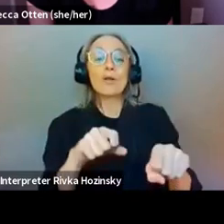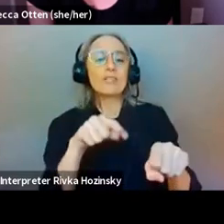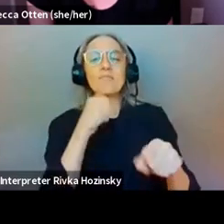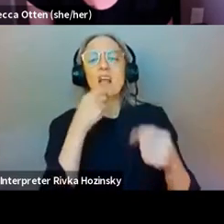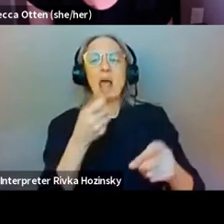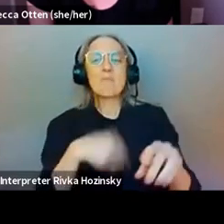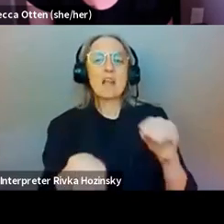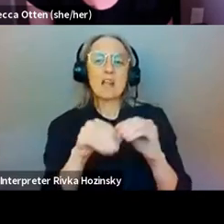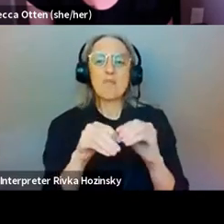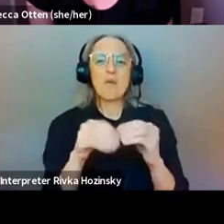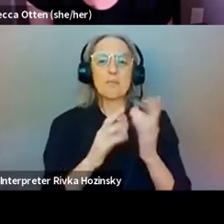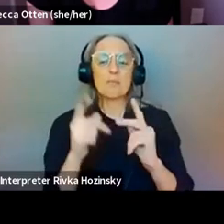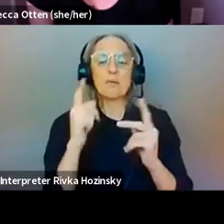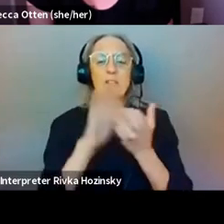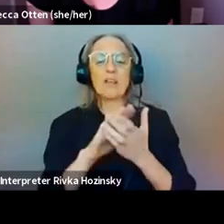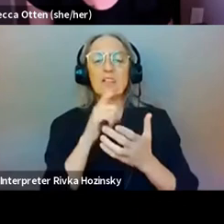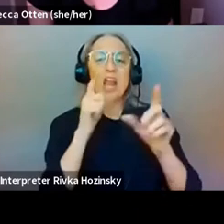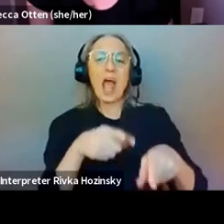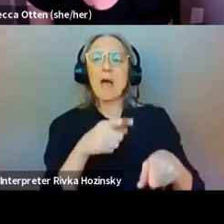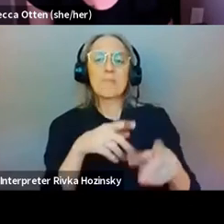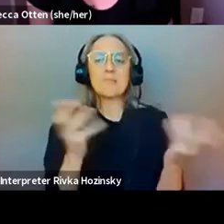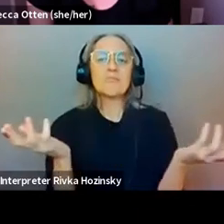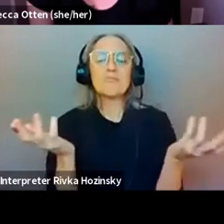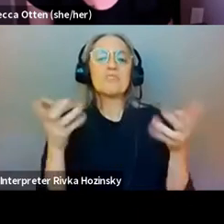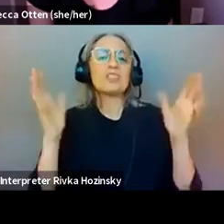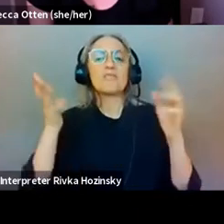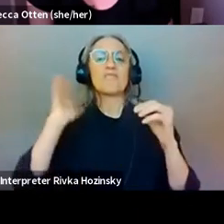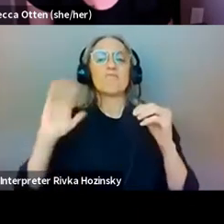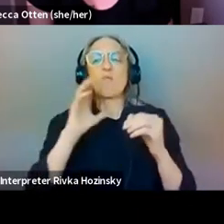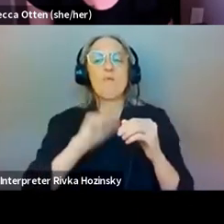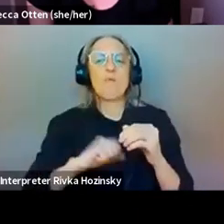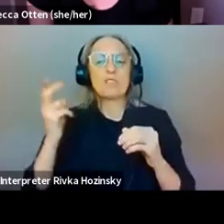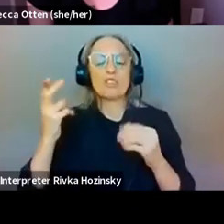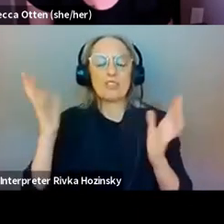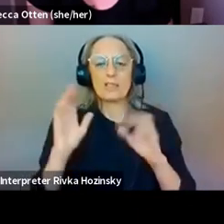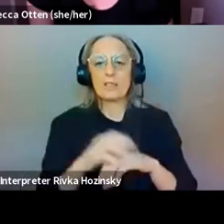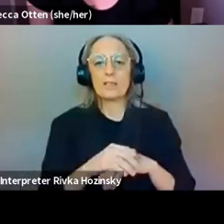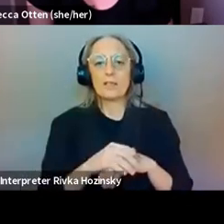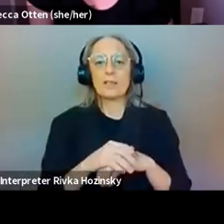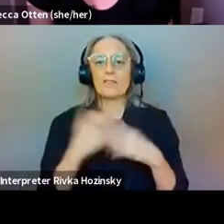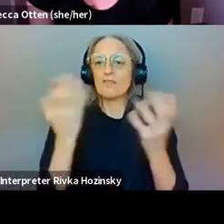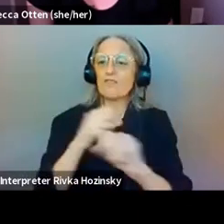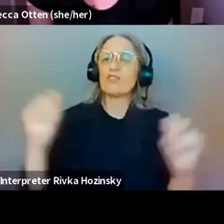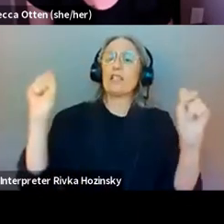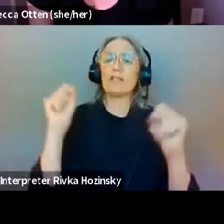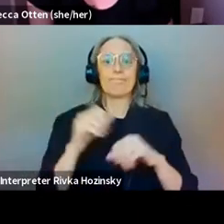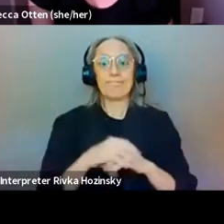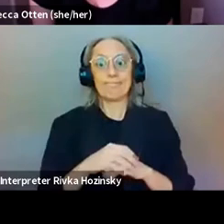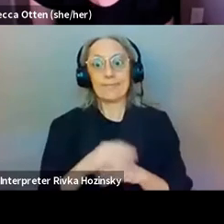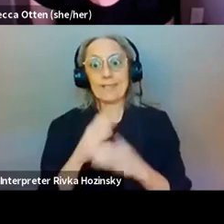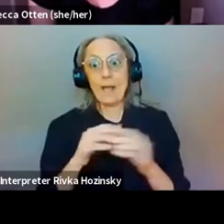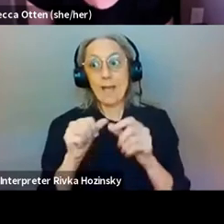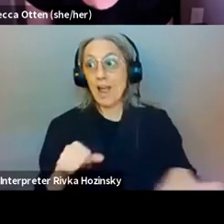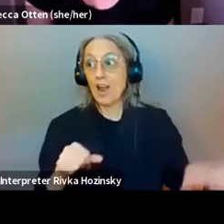Like supposedly, you know, politically, countries have become free, but that's also not necessarily true in some cases, right? In some areas